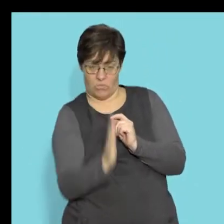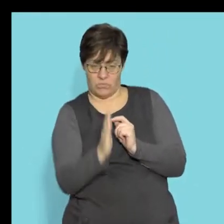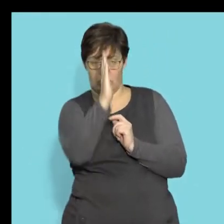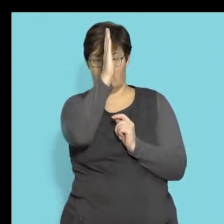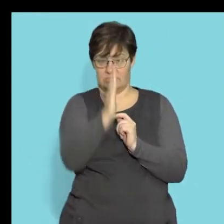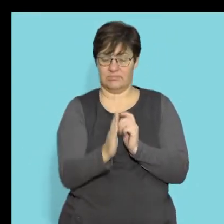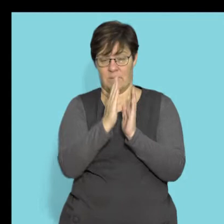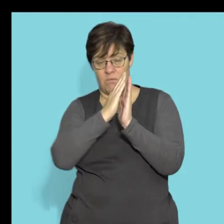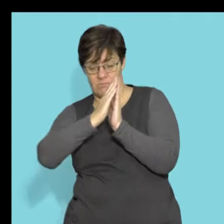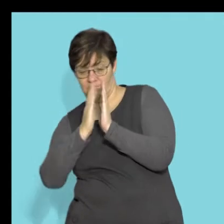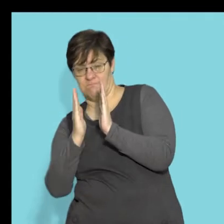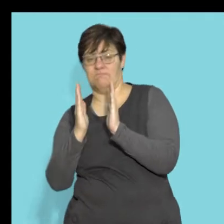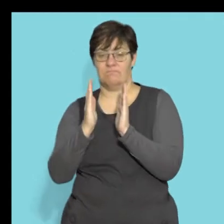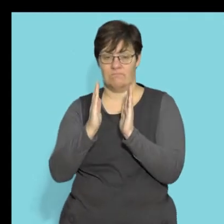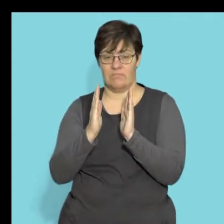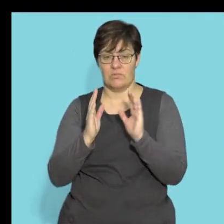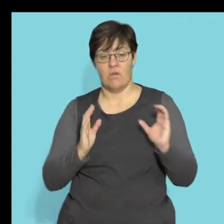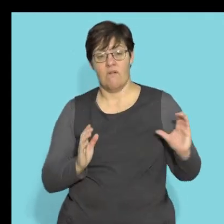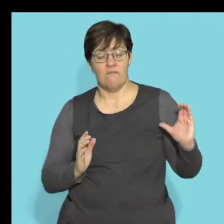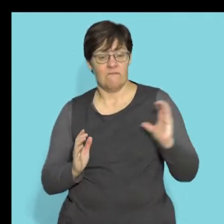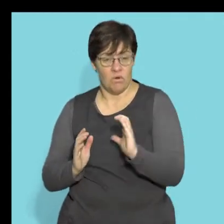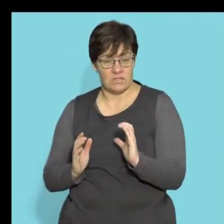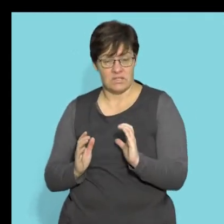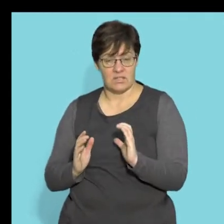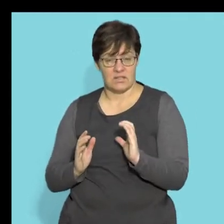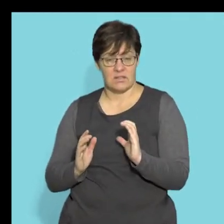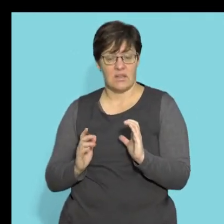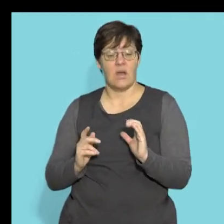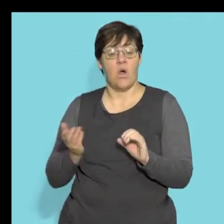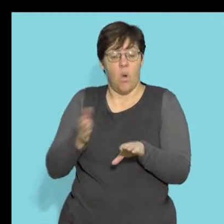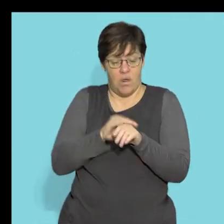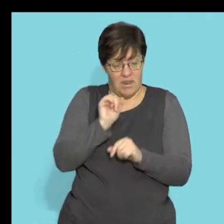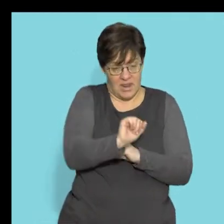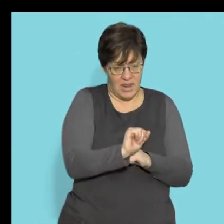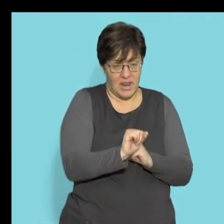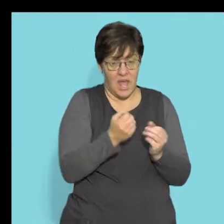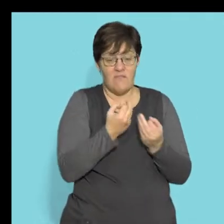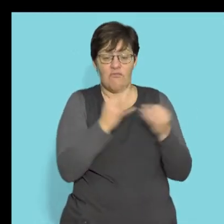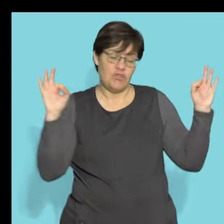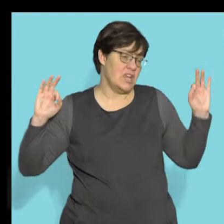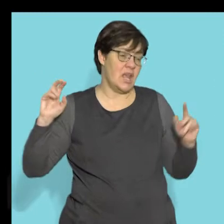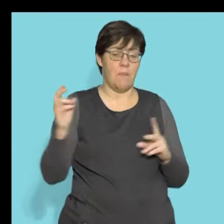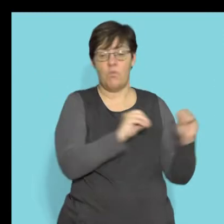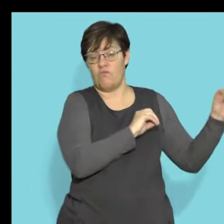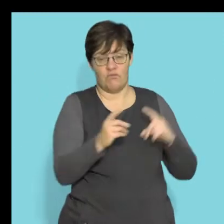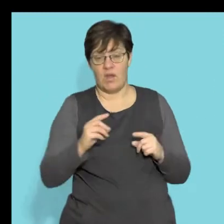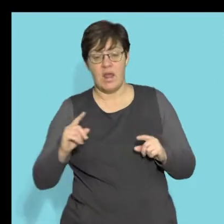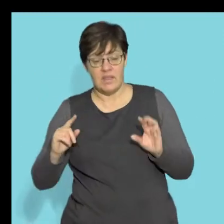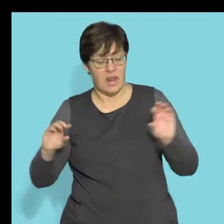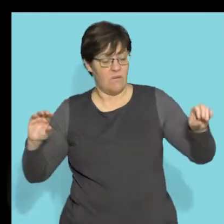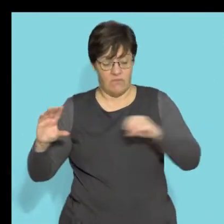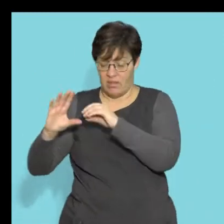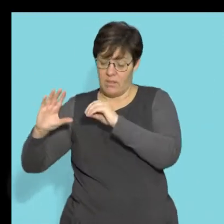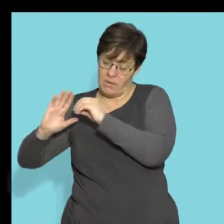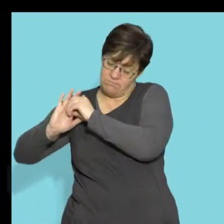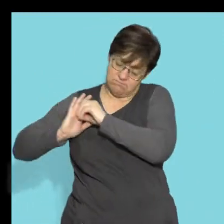magnetic field. And so we can expect that there will be a force that acts on that conductor, if it's free to